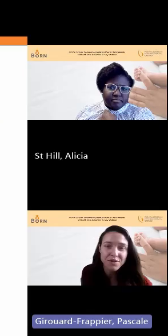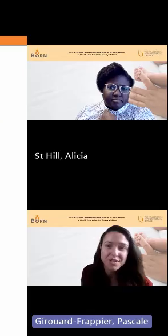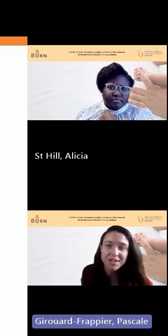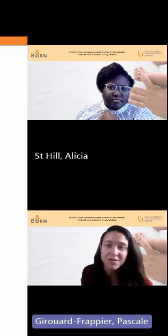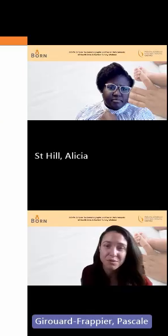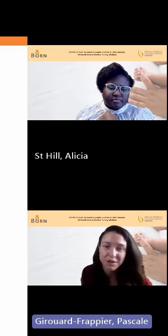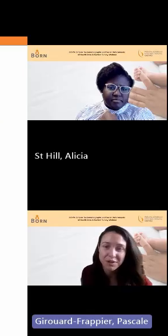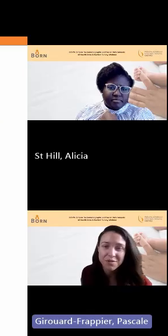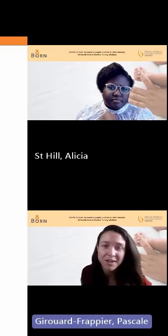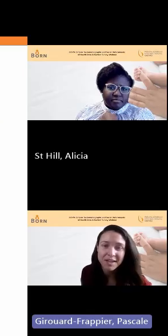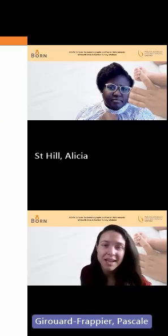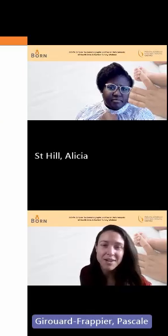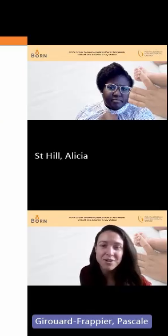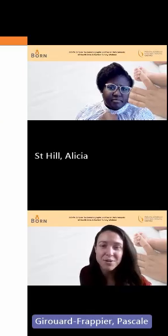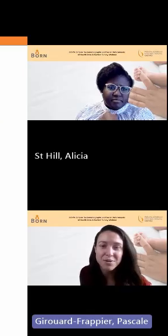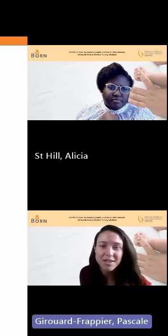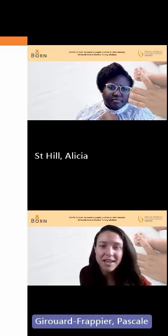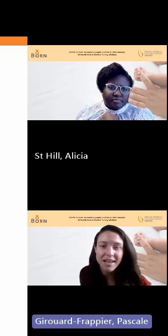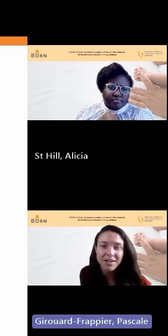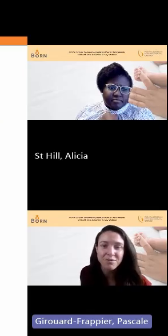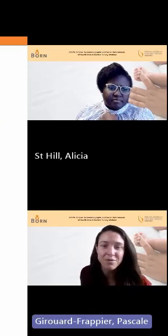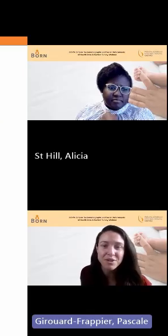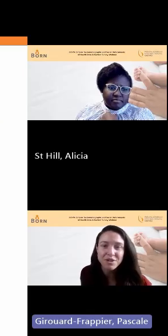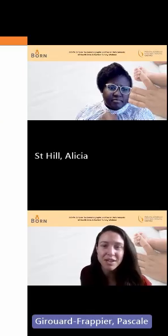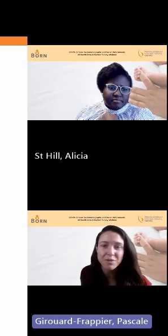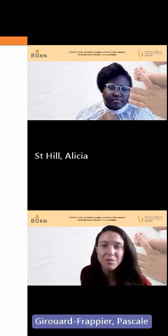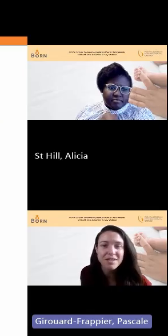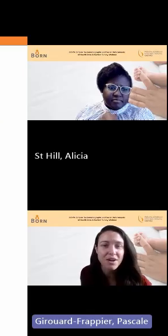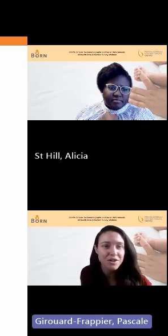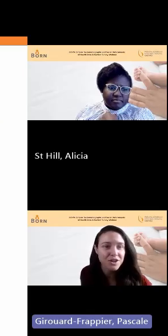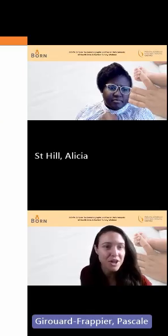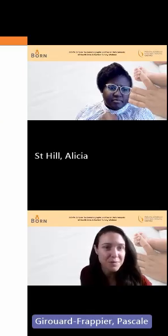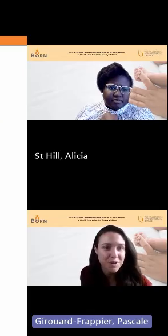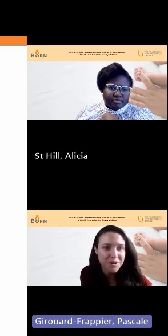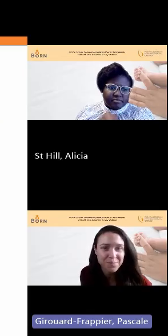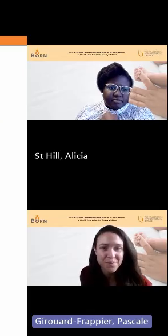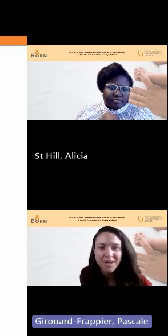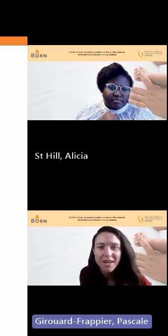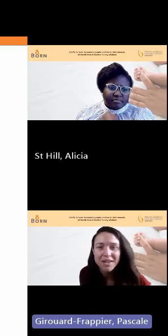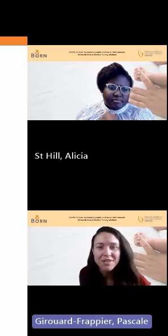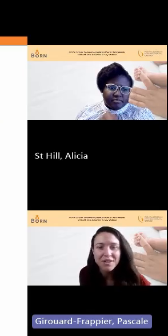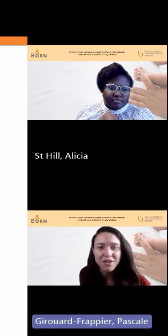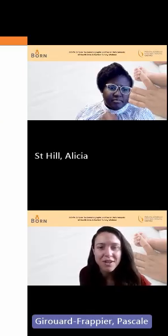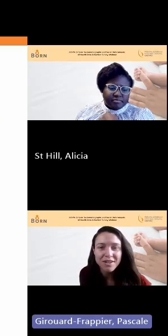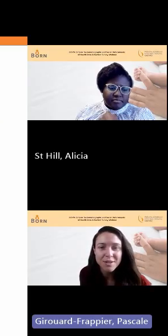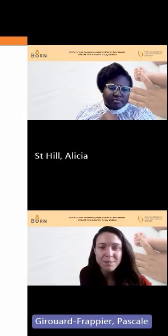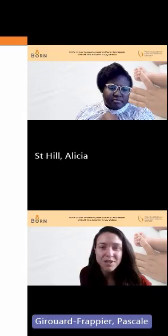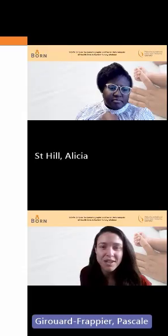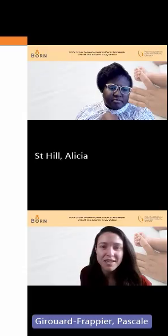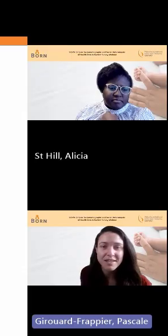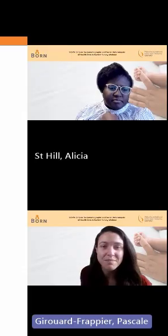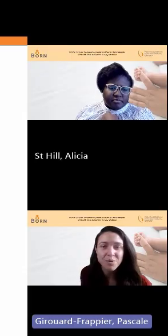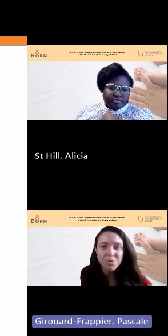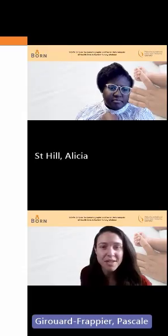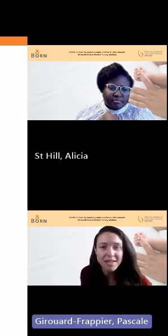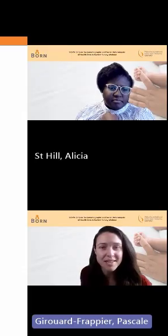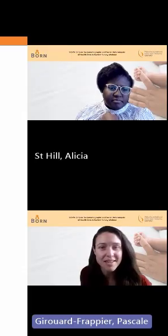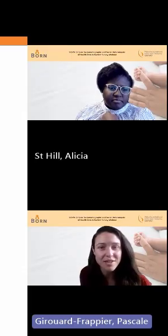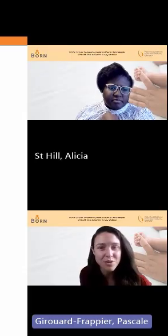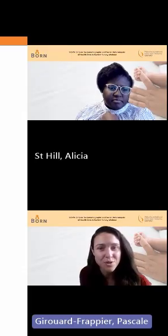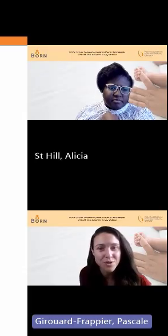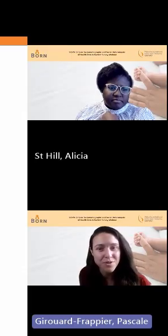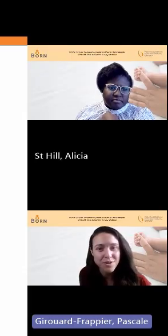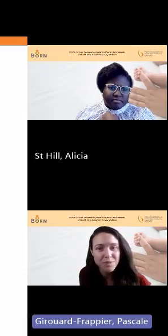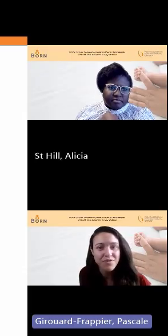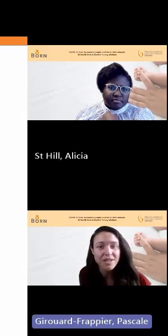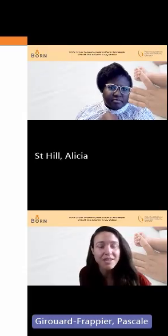at the University of Toronto, and Associate Head of Research at Women's College Hospital. Dr. Clark specializes in mood and